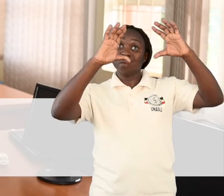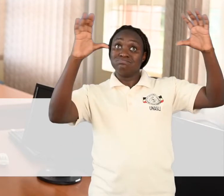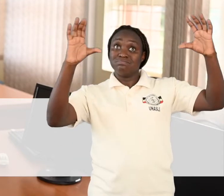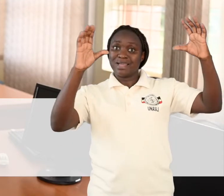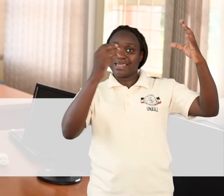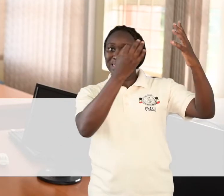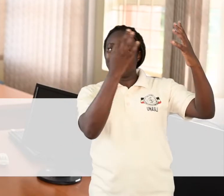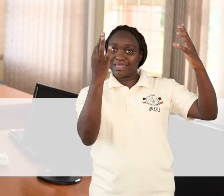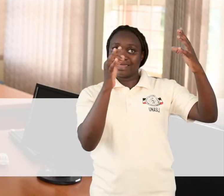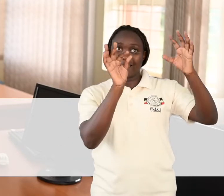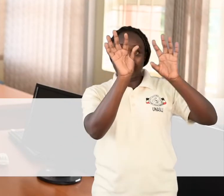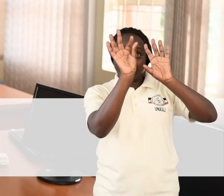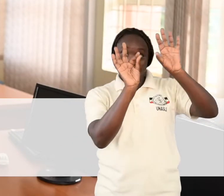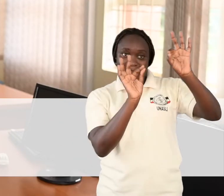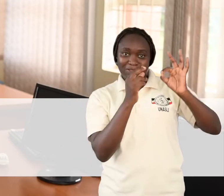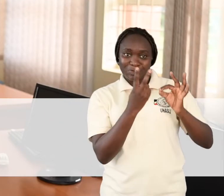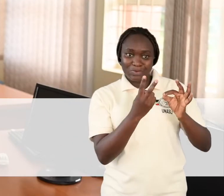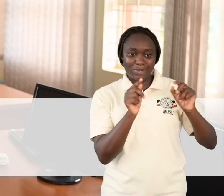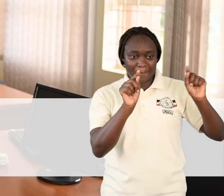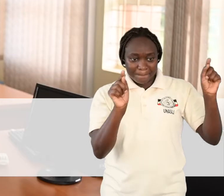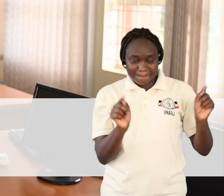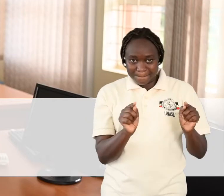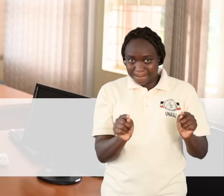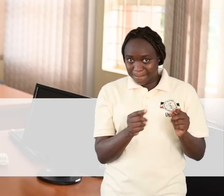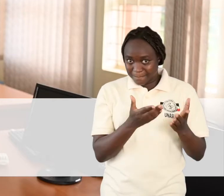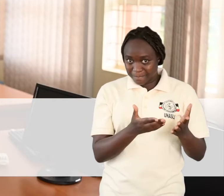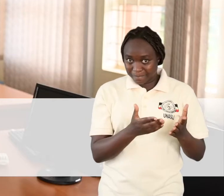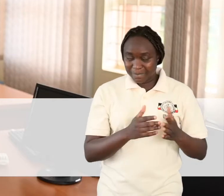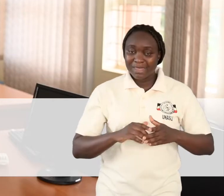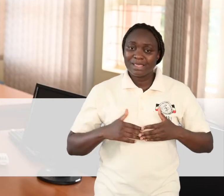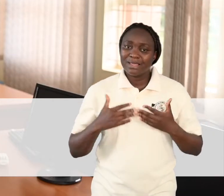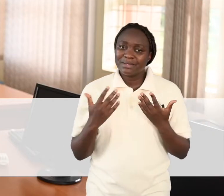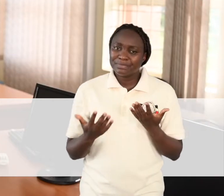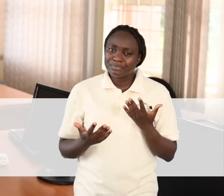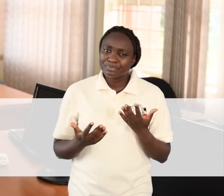For you not to mix up things, it's always better to move